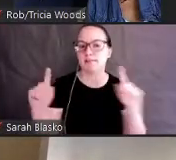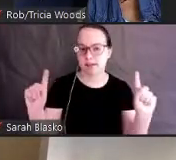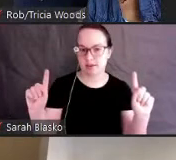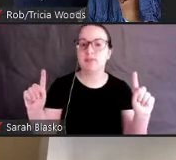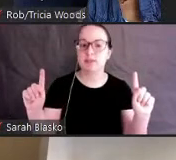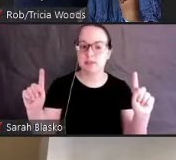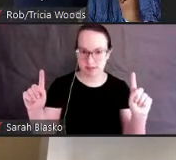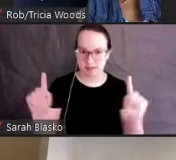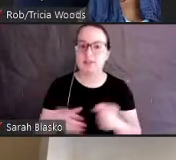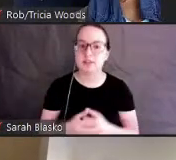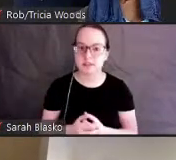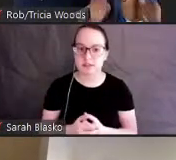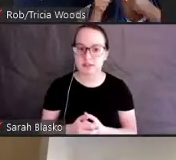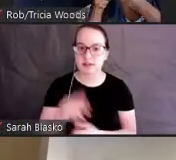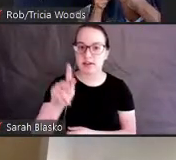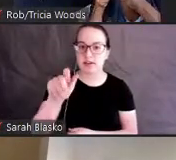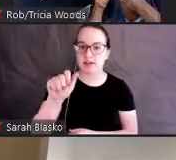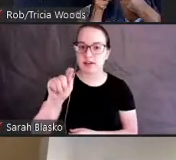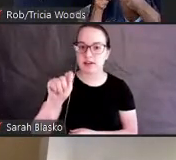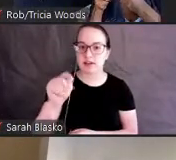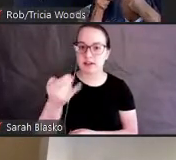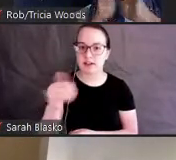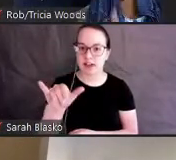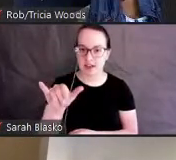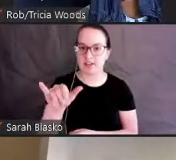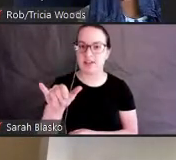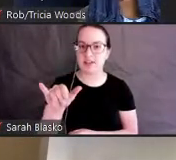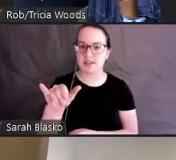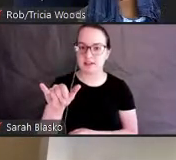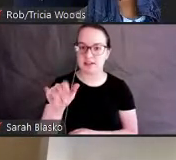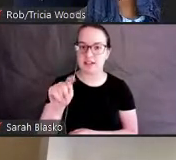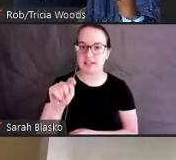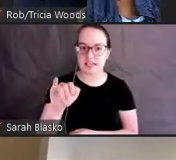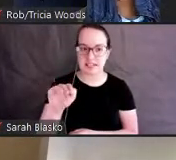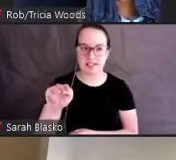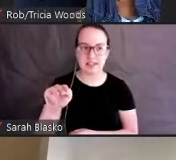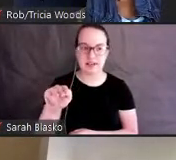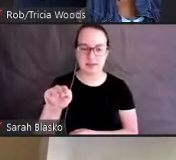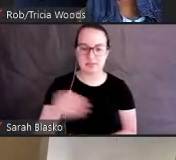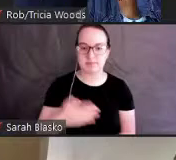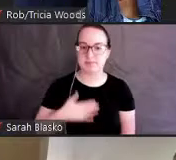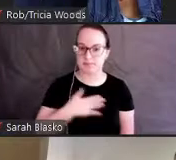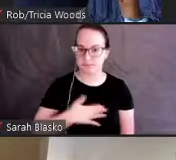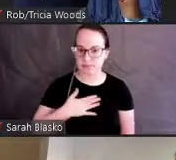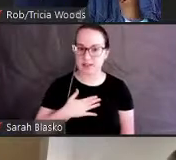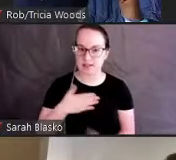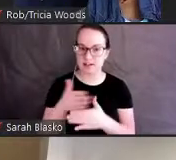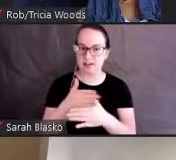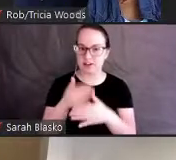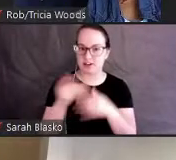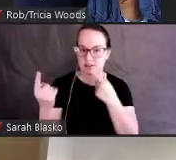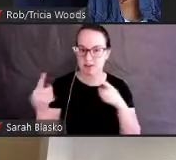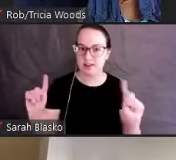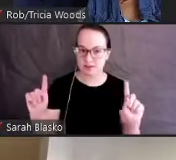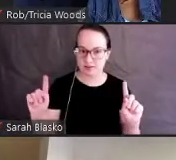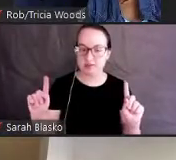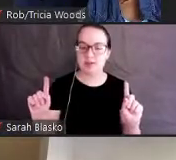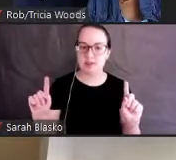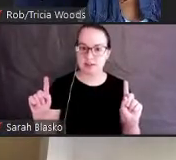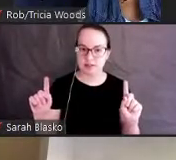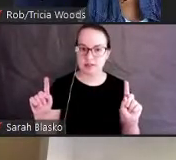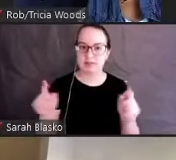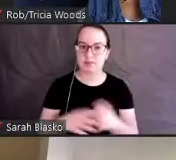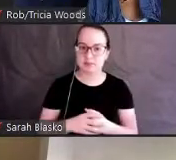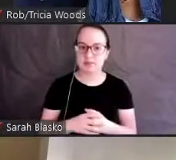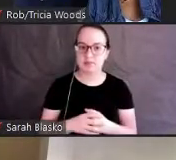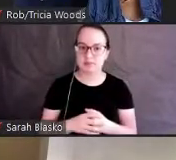And so, Kathy, Tim, why don't we go ahead and set you guys up to kind of walk us through some of the things that are going to be coming